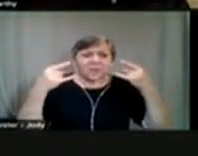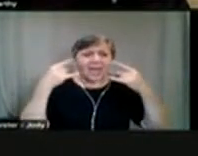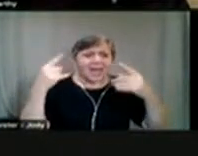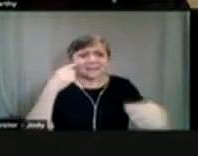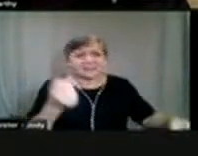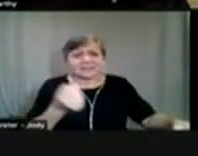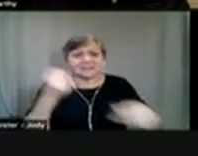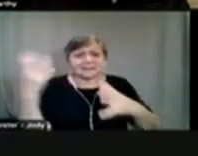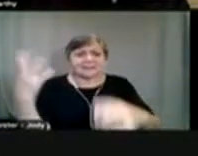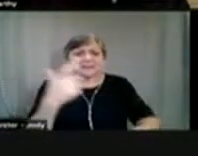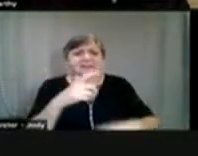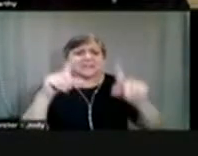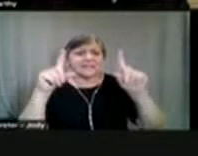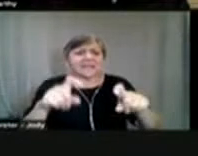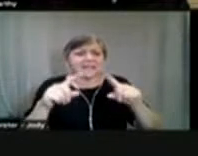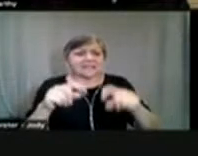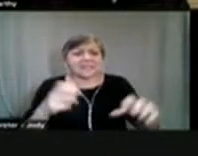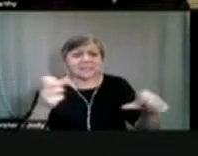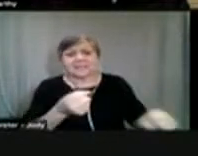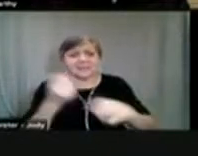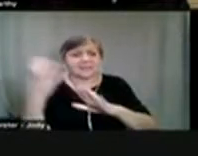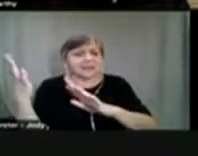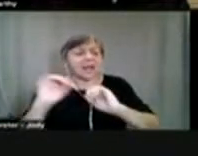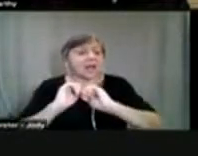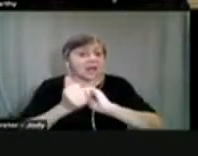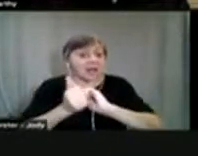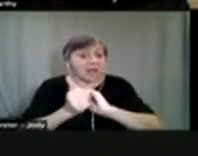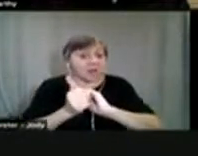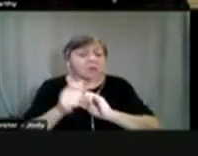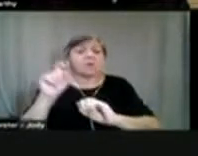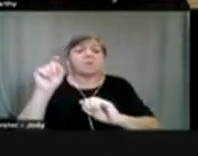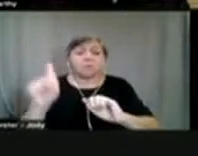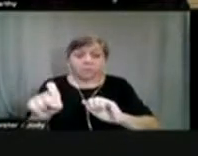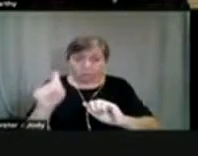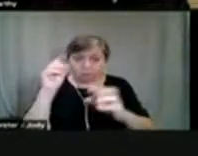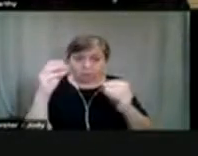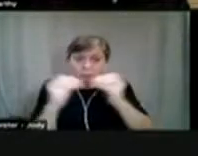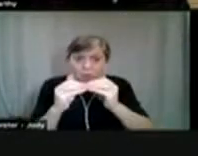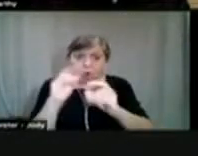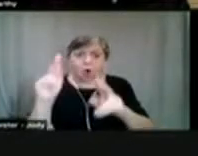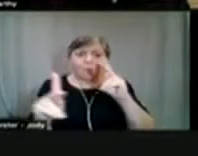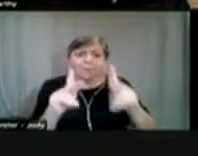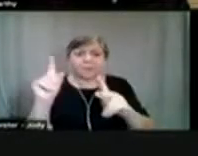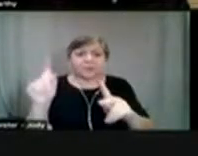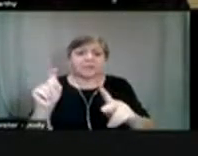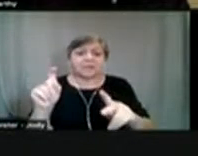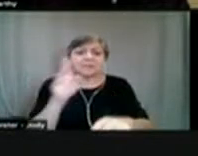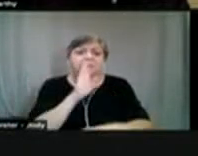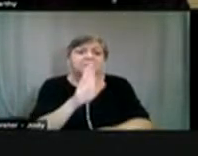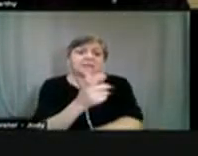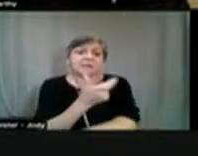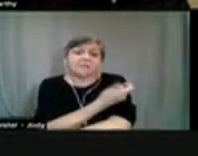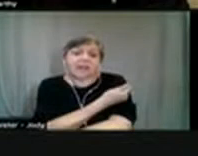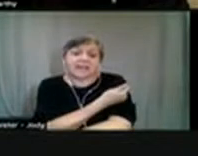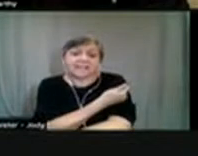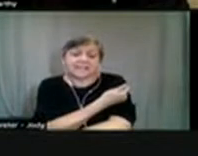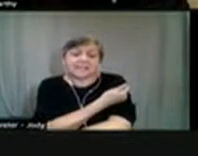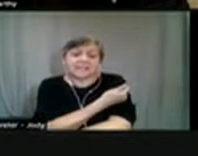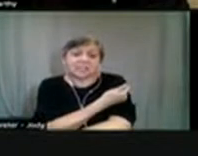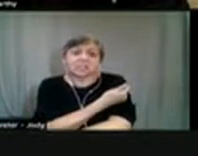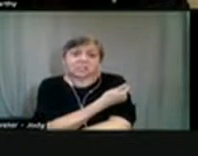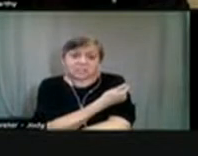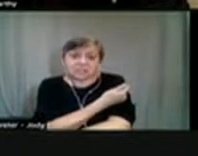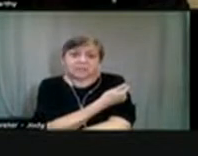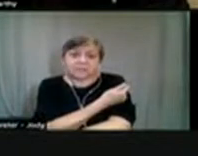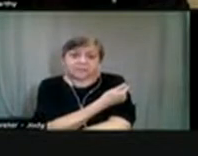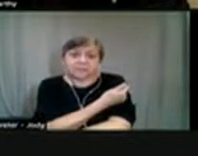testing that we were doing last year is to have more people vaccinated. So one of the reasons why I want to join some of the people that spoke previous to me